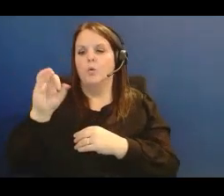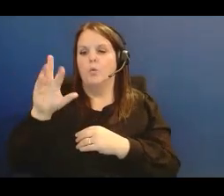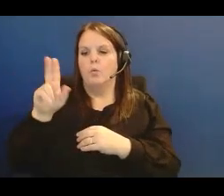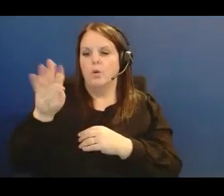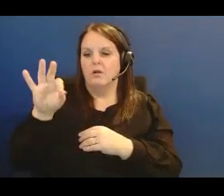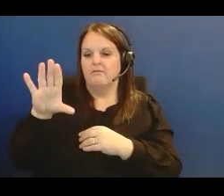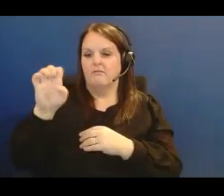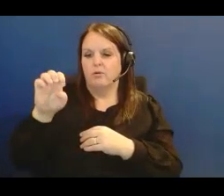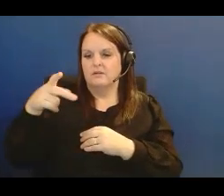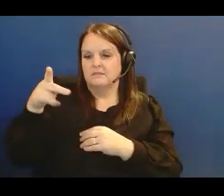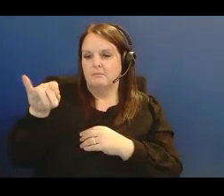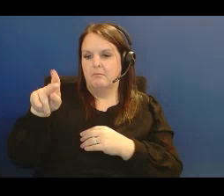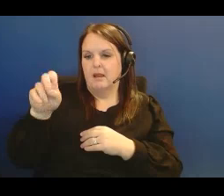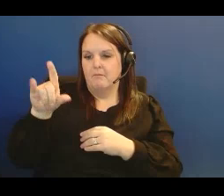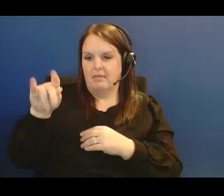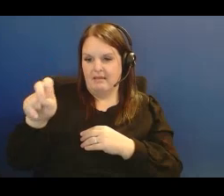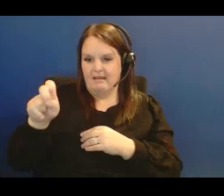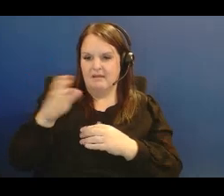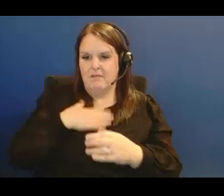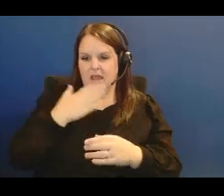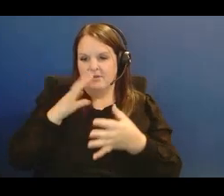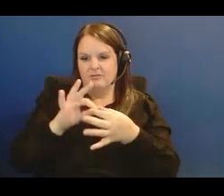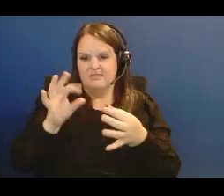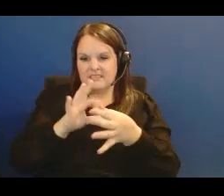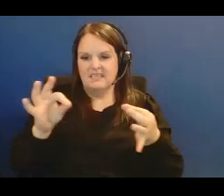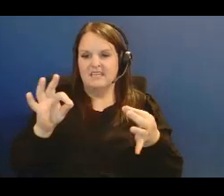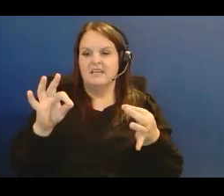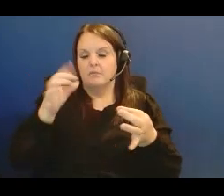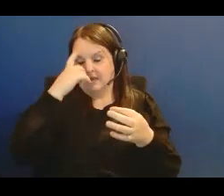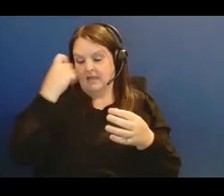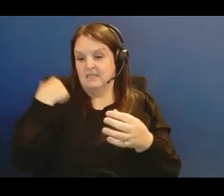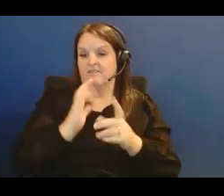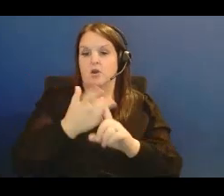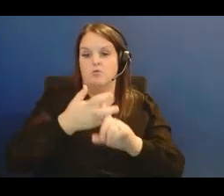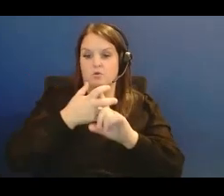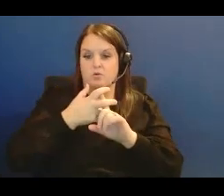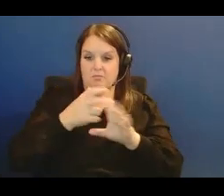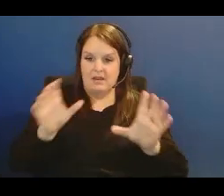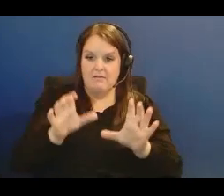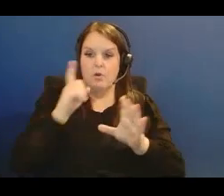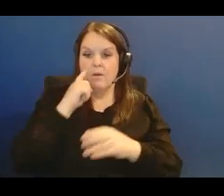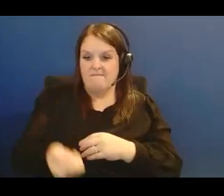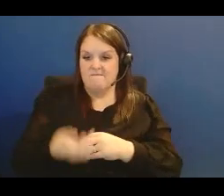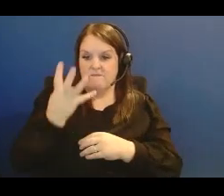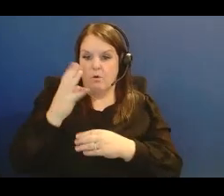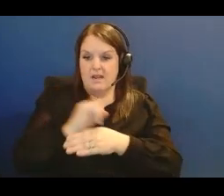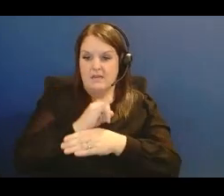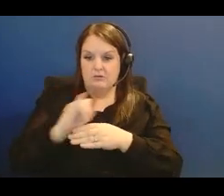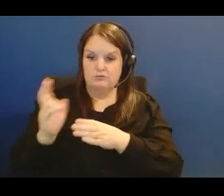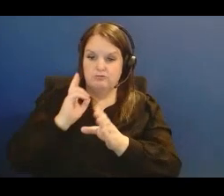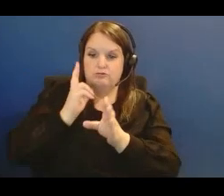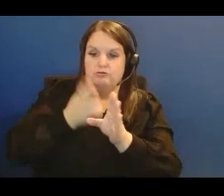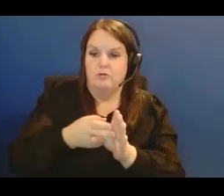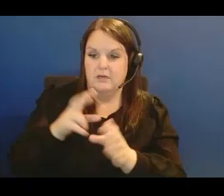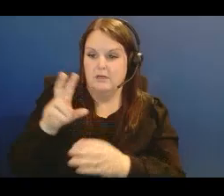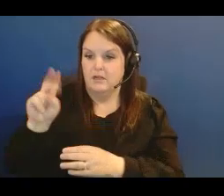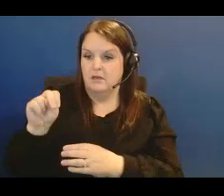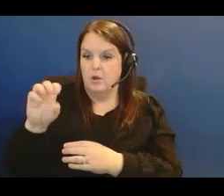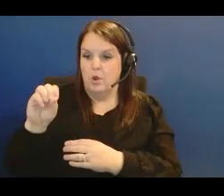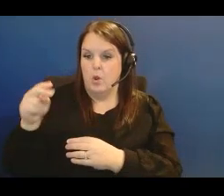I'm happy to say, Mr. Chair, that as a result of our recruitment efforts, we're going to have 4 interns that are joining NOMHE come